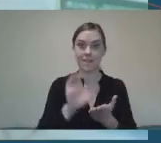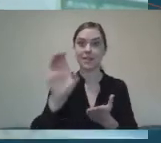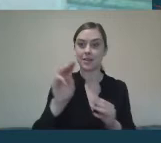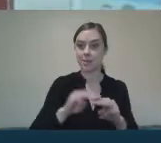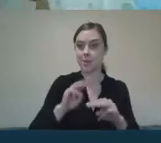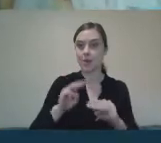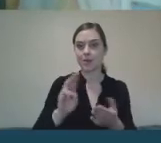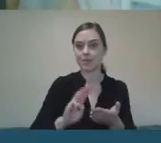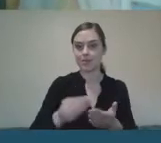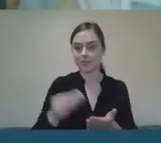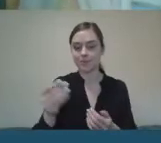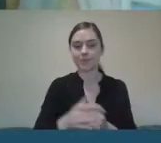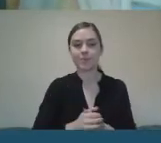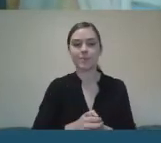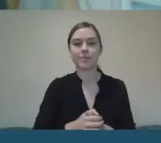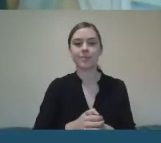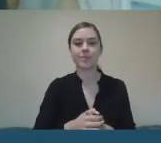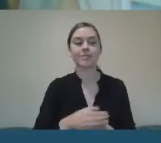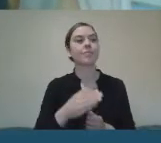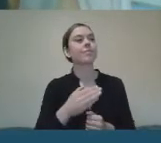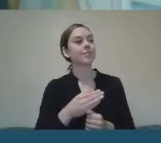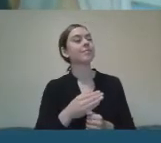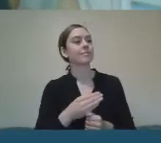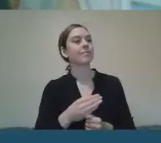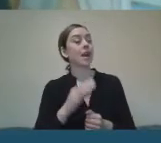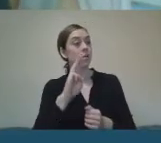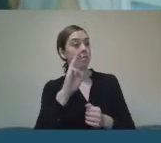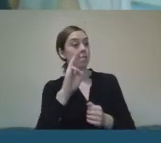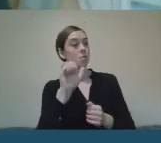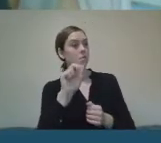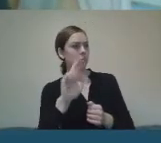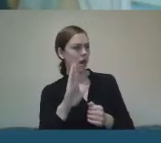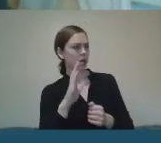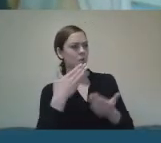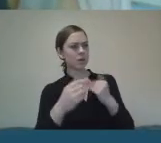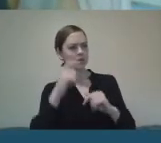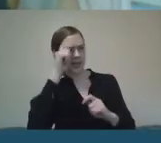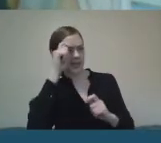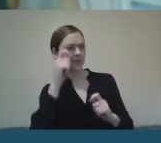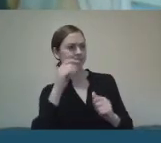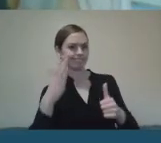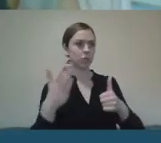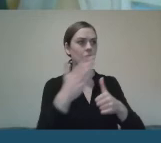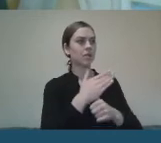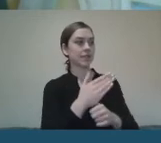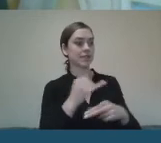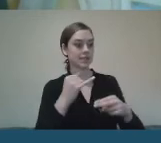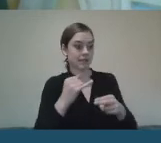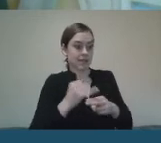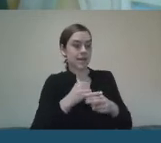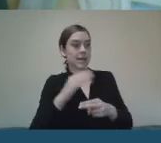And just, Paul, just what are the key priorities do you think that should be made within Basketball Ireland